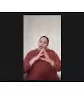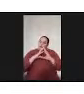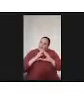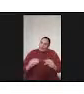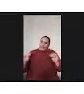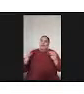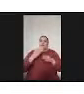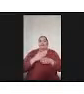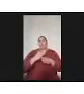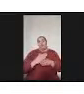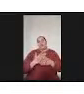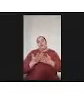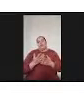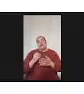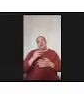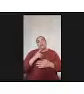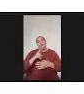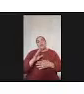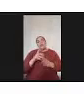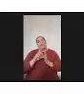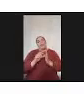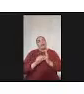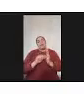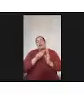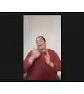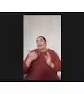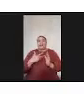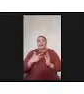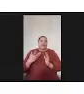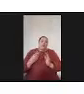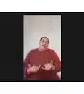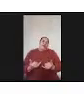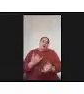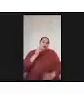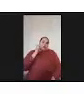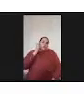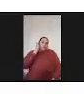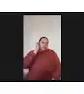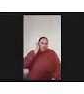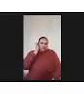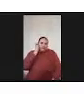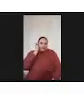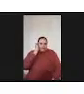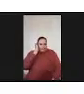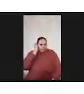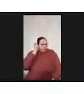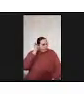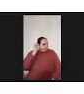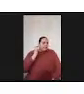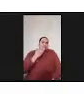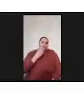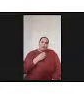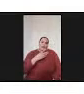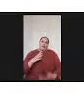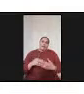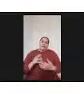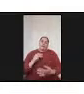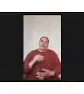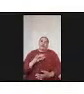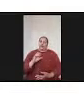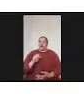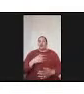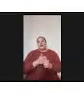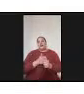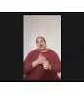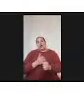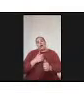out. Those are the dates we don't have right now, Member Maseko. Thank you. Thank you very much, Member Maseko. Just to follow up, what I